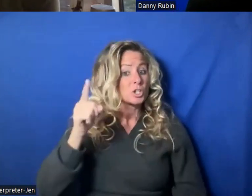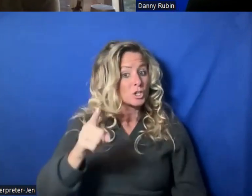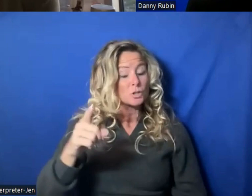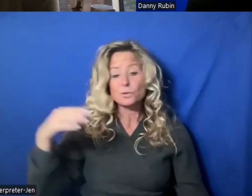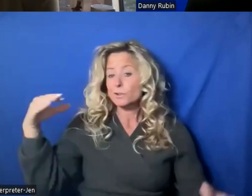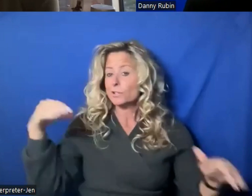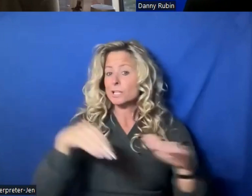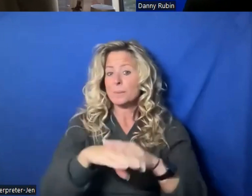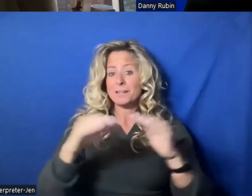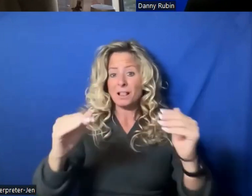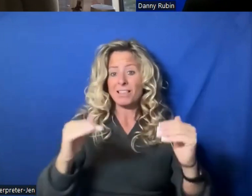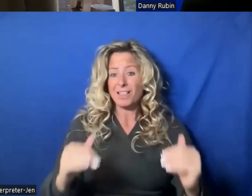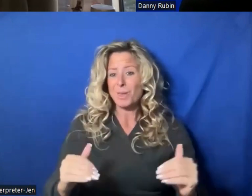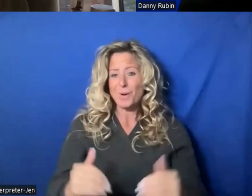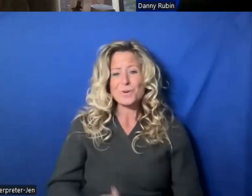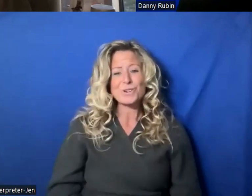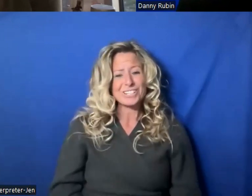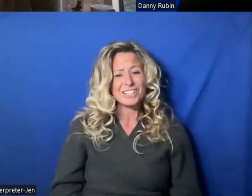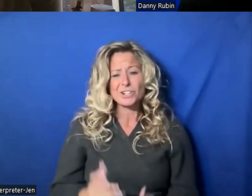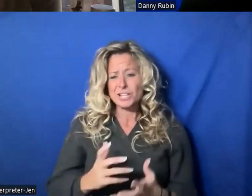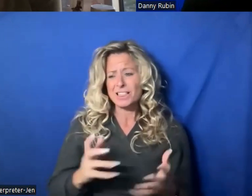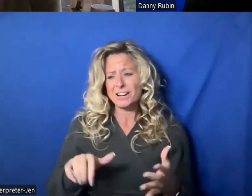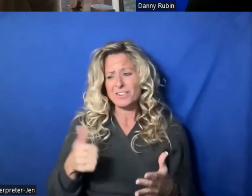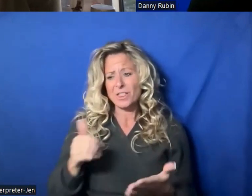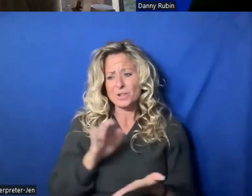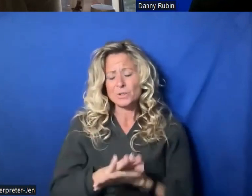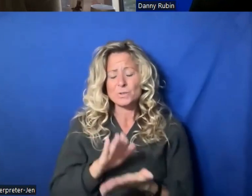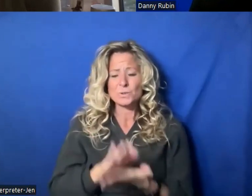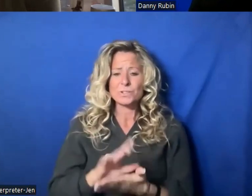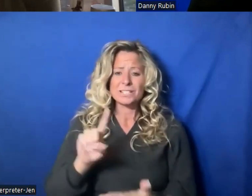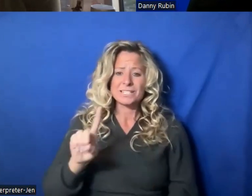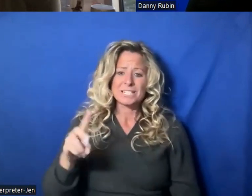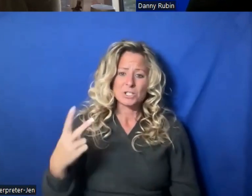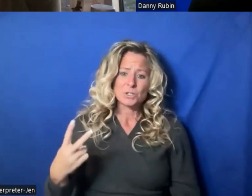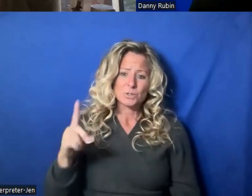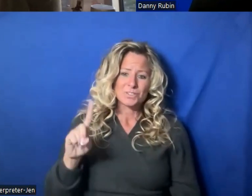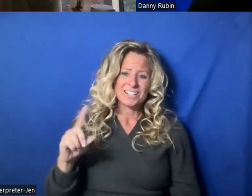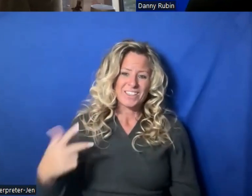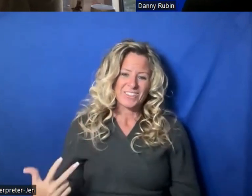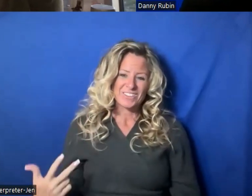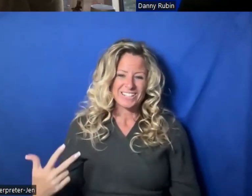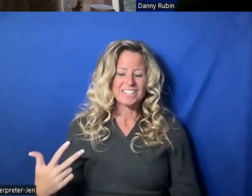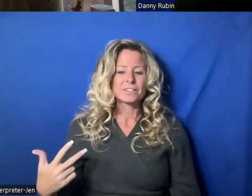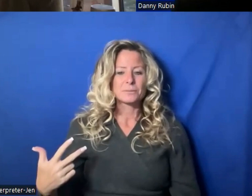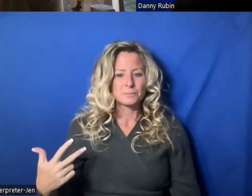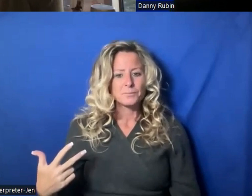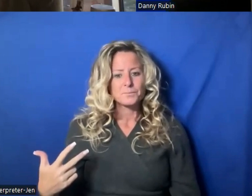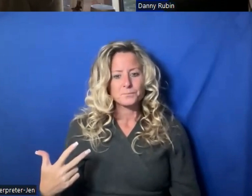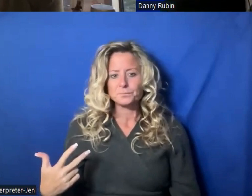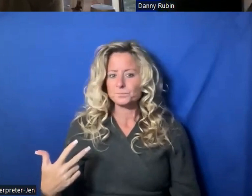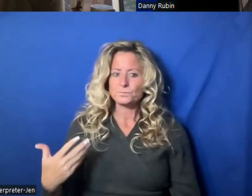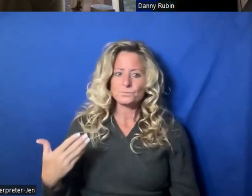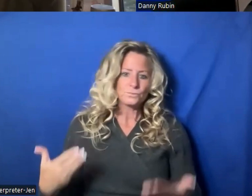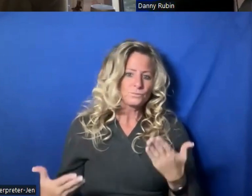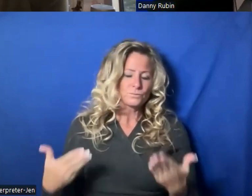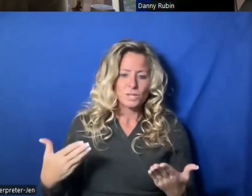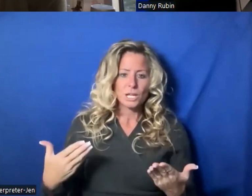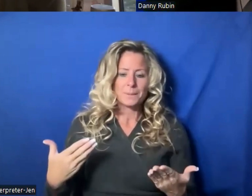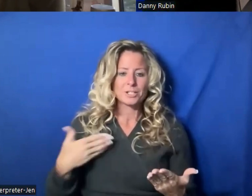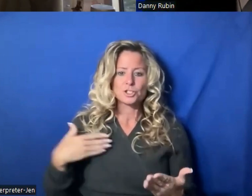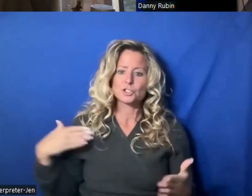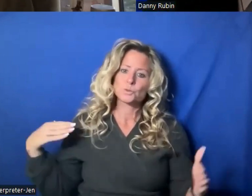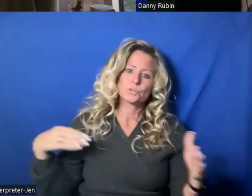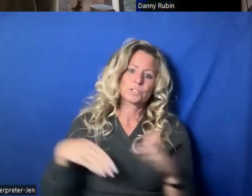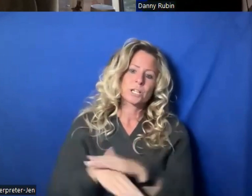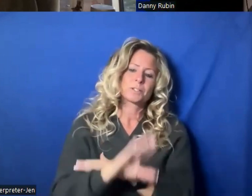in a lot lower, right? There are a lot of other schools, D2, D3, where you may end up, to just come right